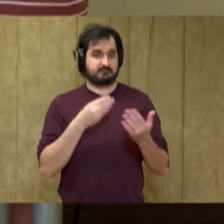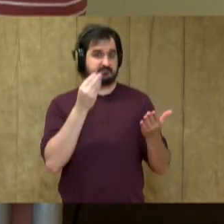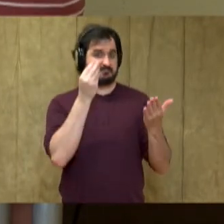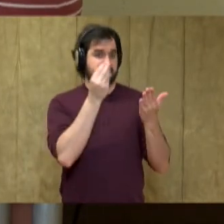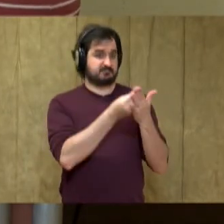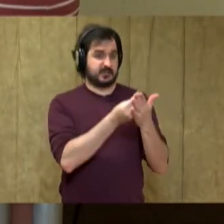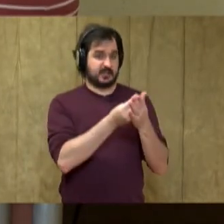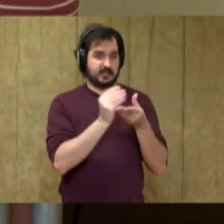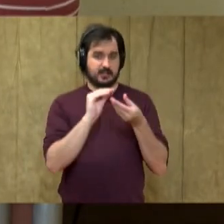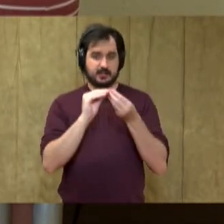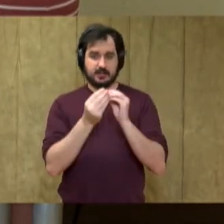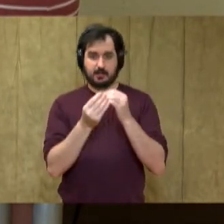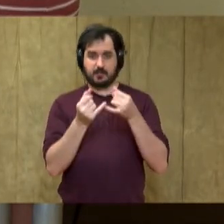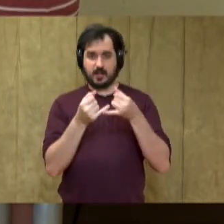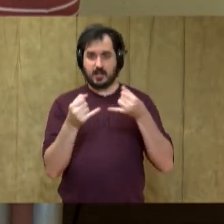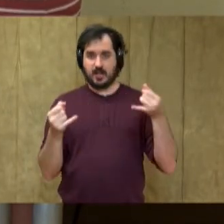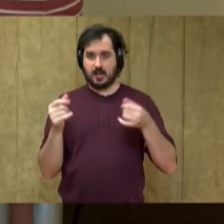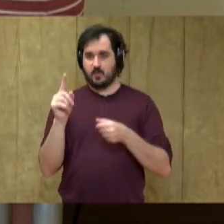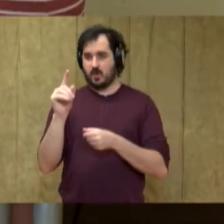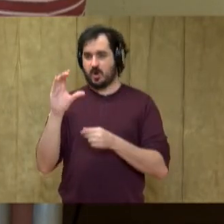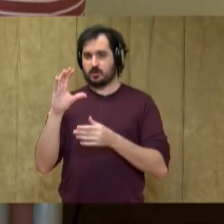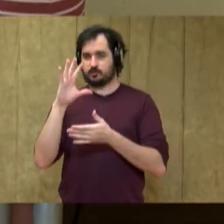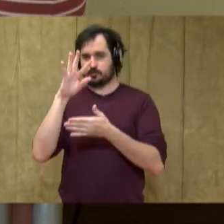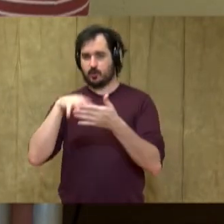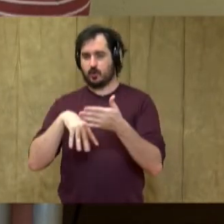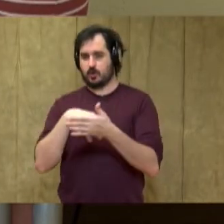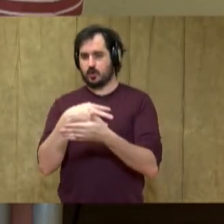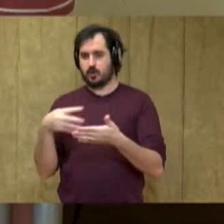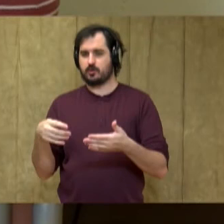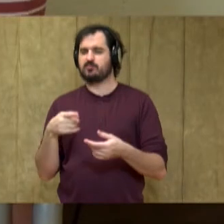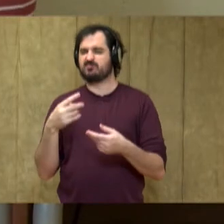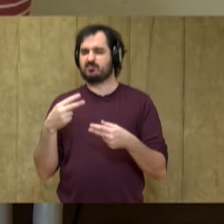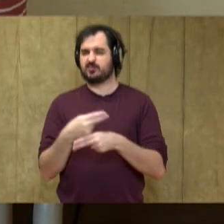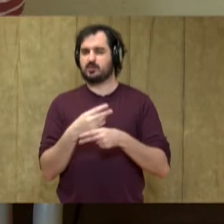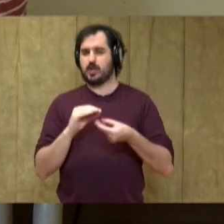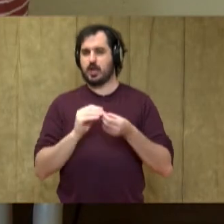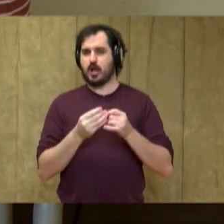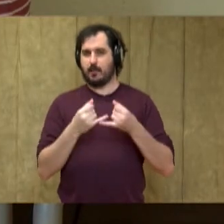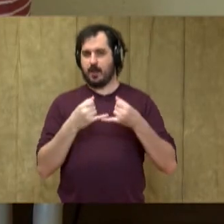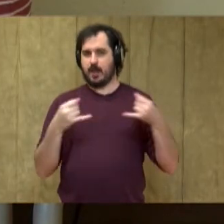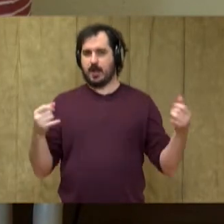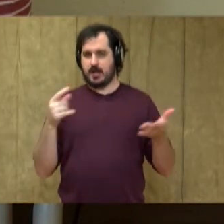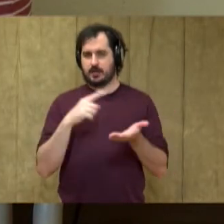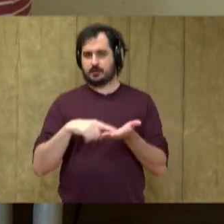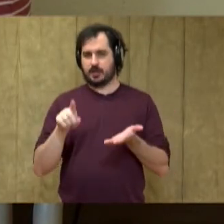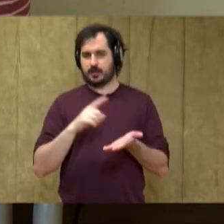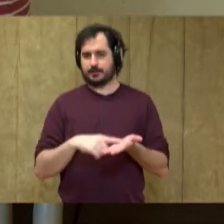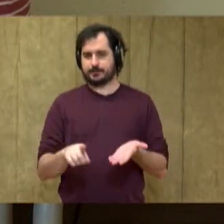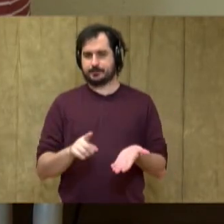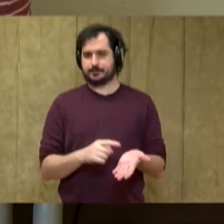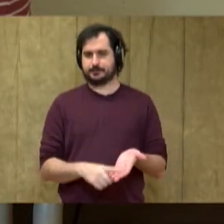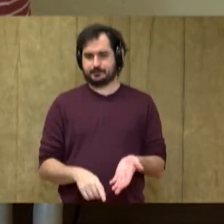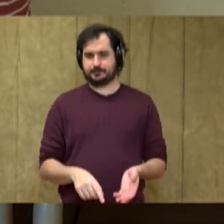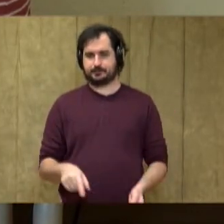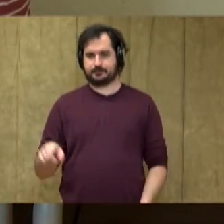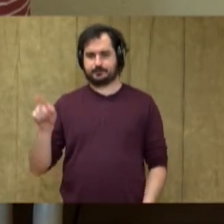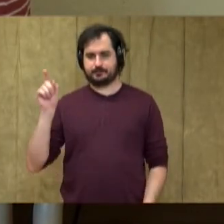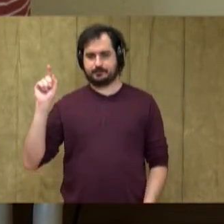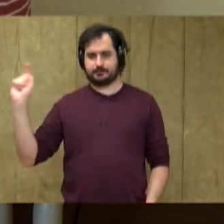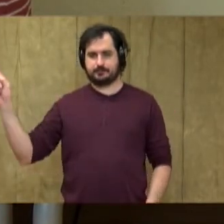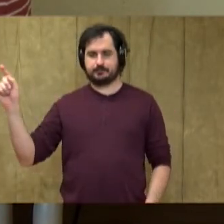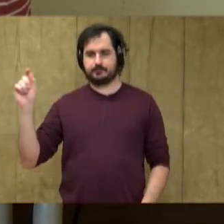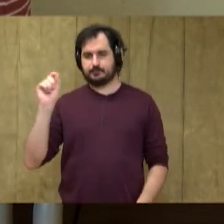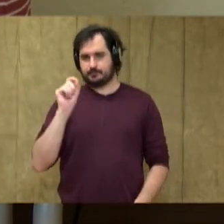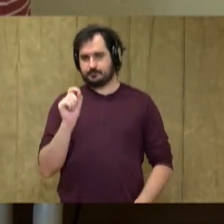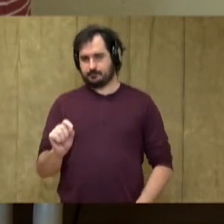chart. All right, let's use the number line to check it. 87 hundredths. I know my 8 tenths is right here, so to